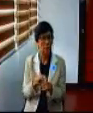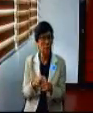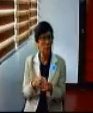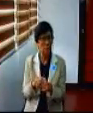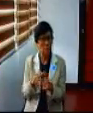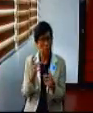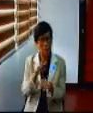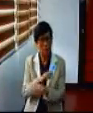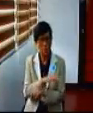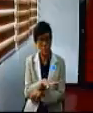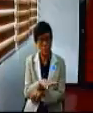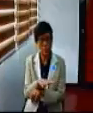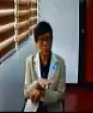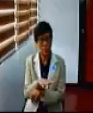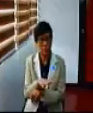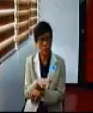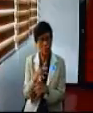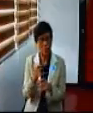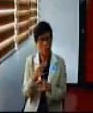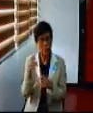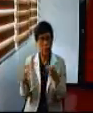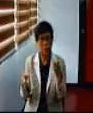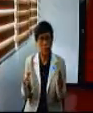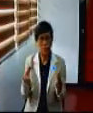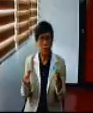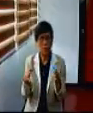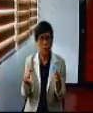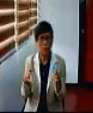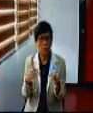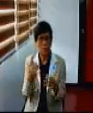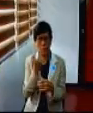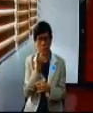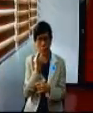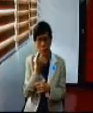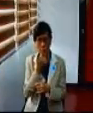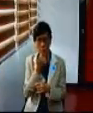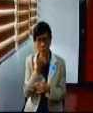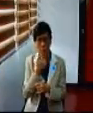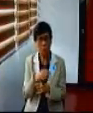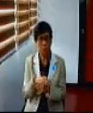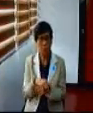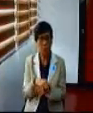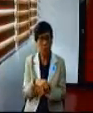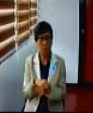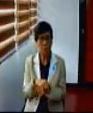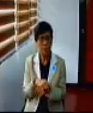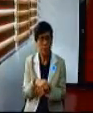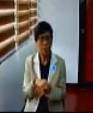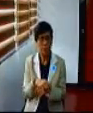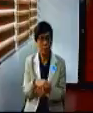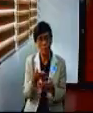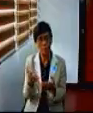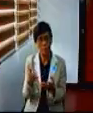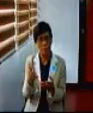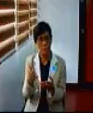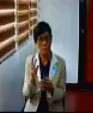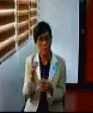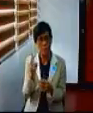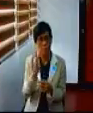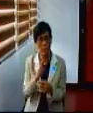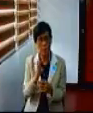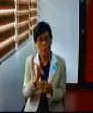effectiveness, particularly with judicial mechanisms, the guiding principles expects that there will be